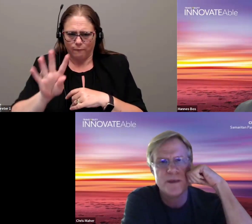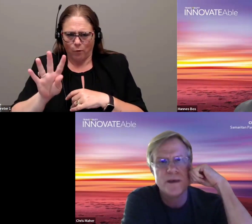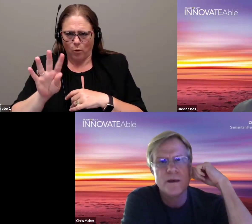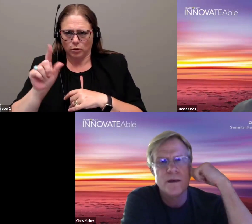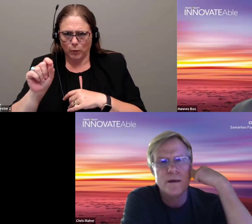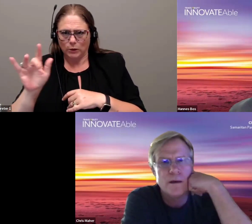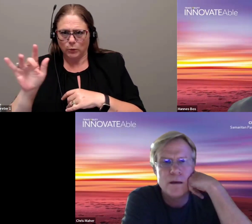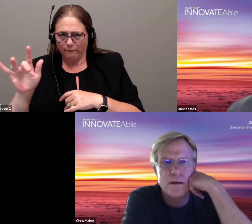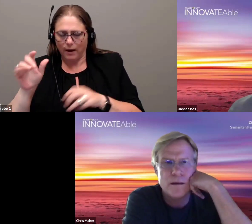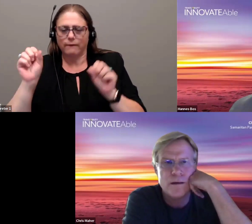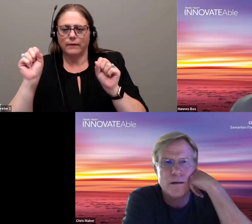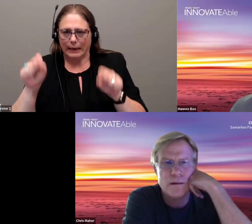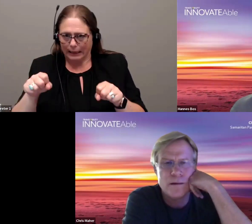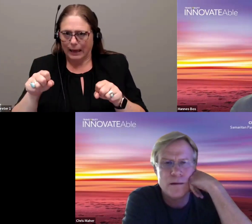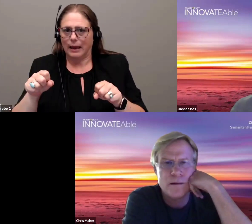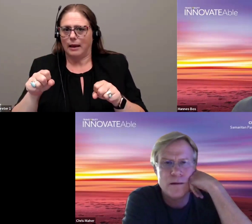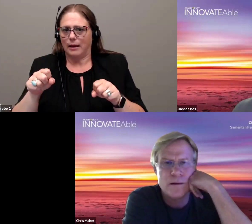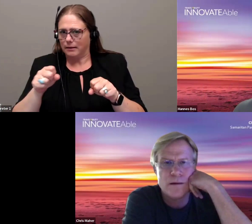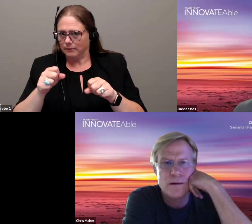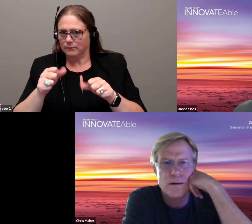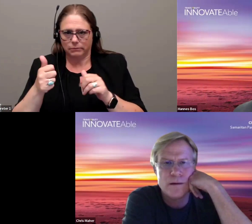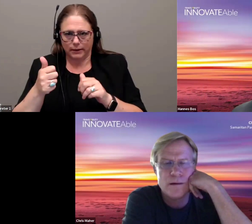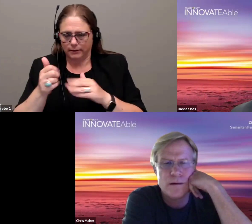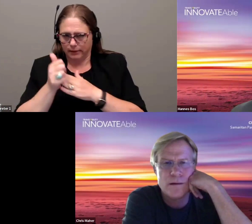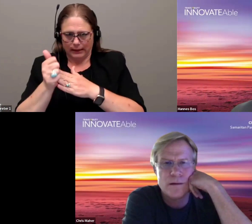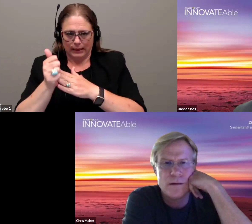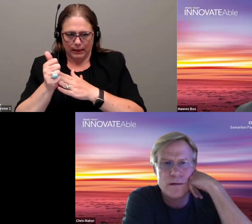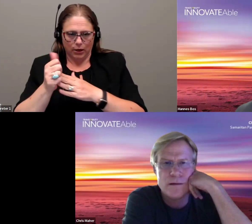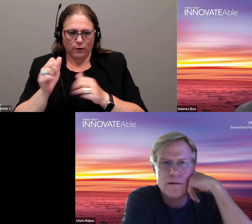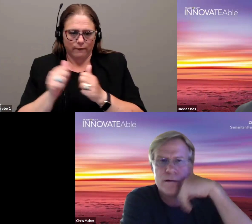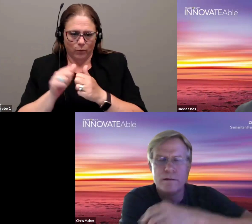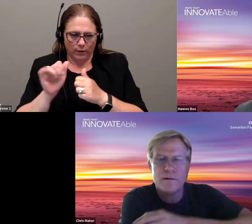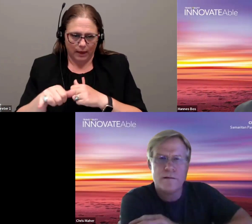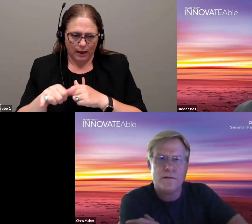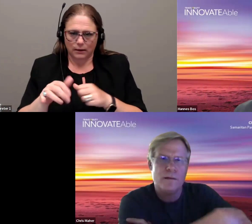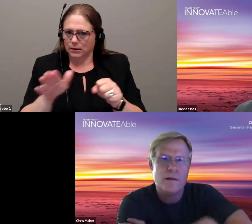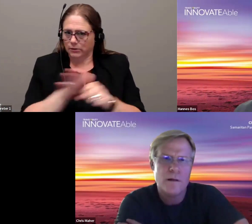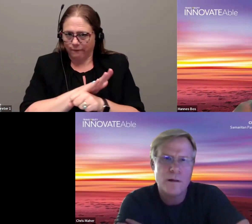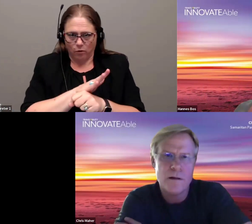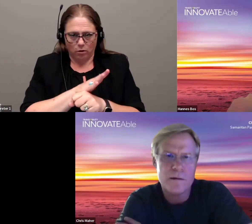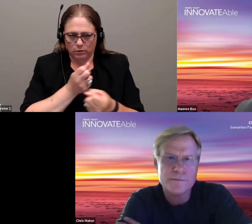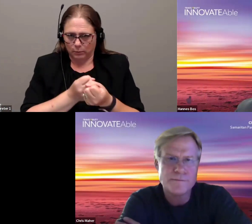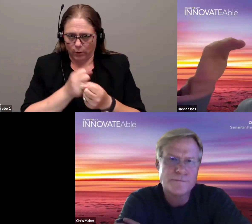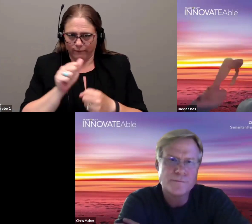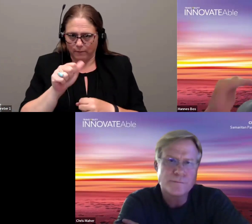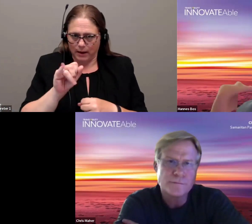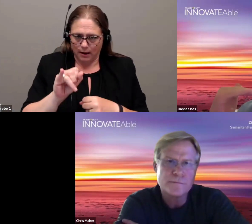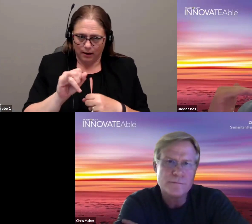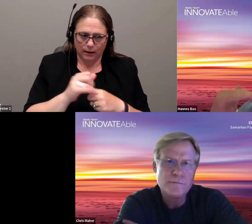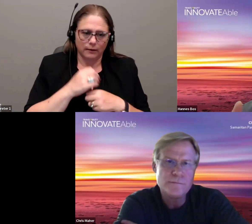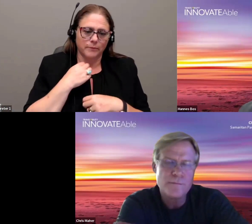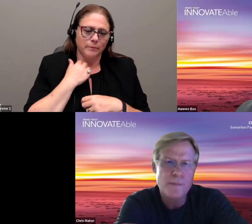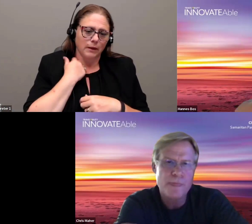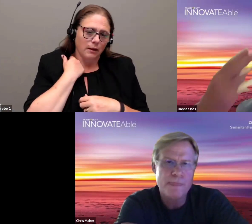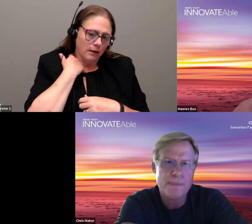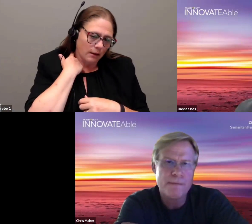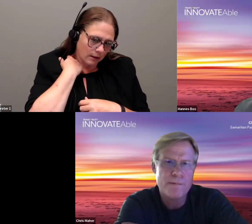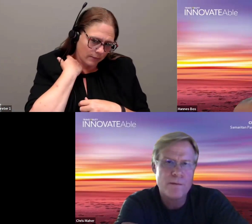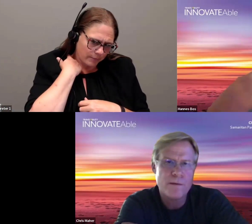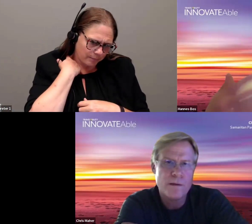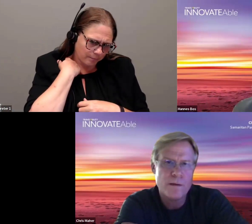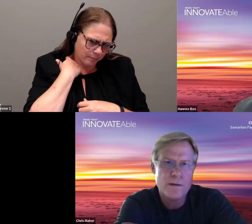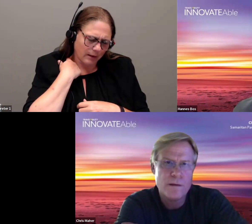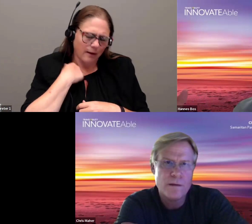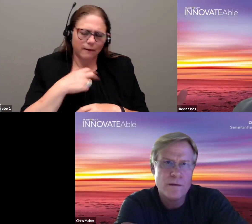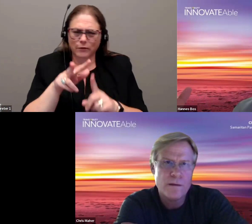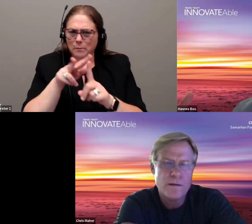it completely automated with AI. From a booking perspective, it really depends on the level, right? The most